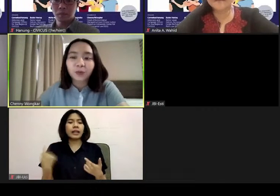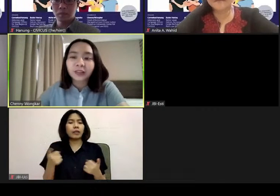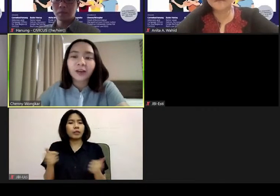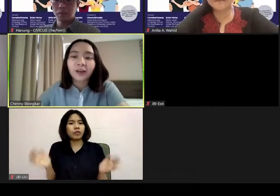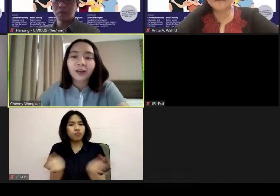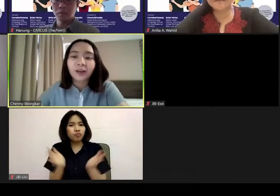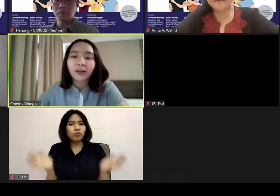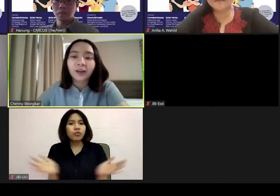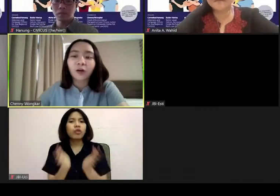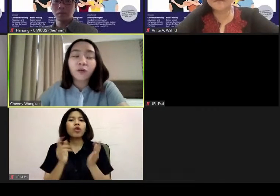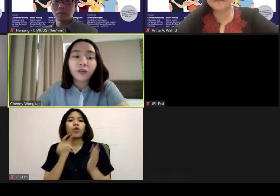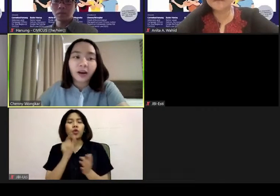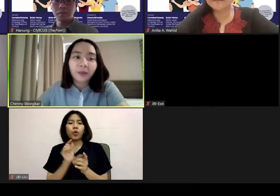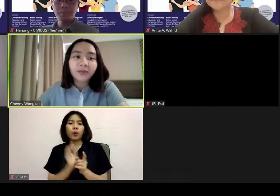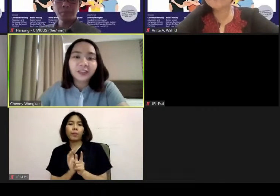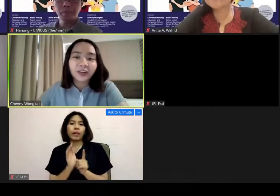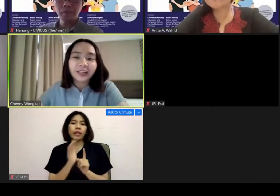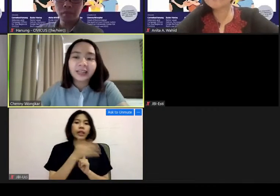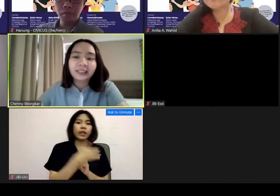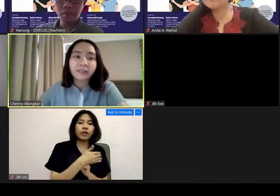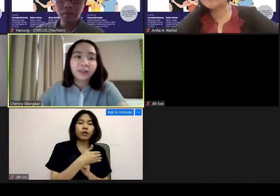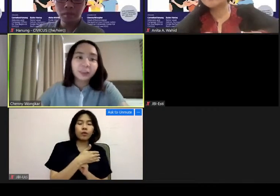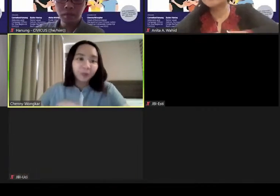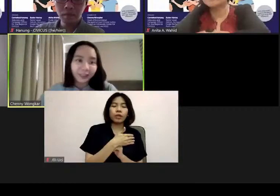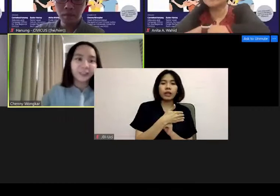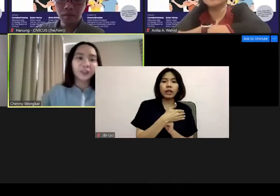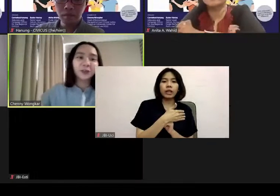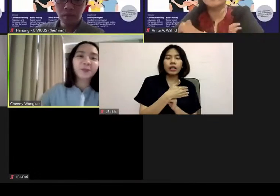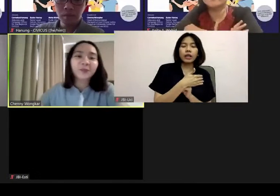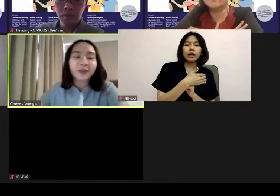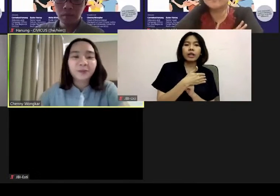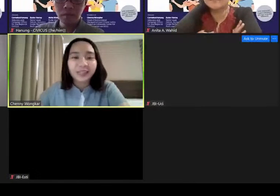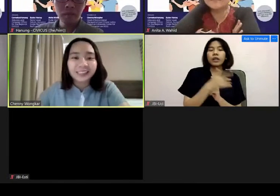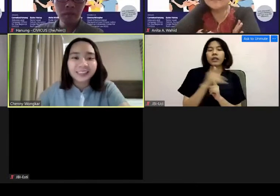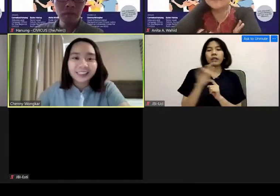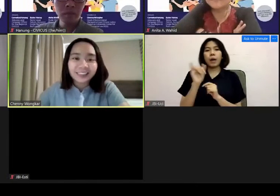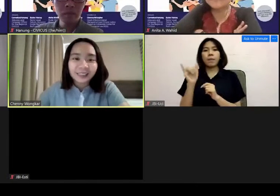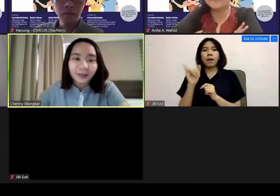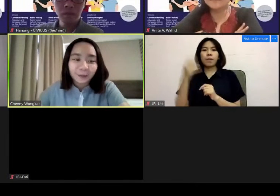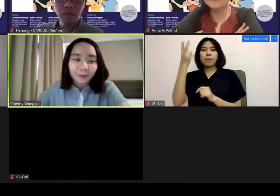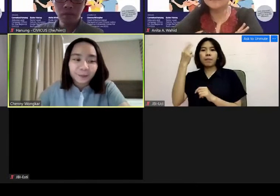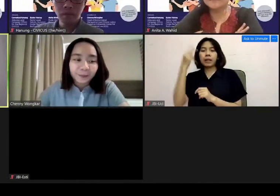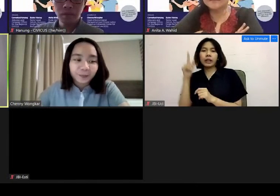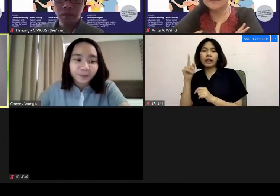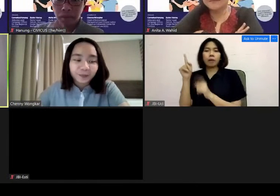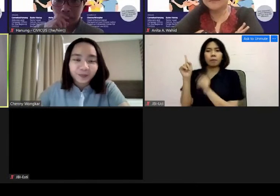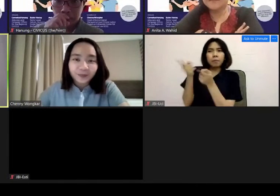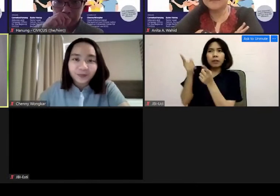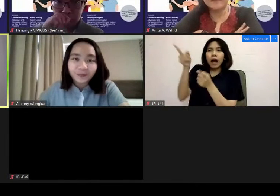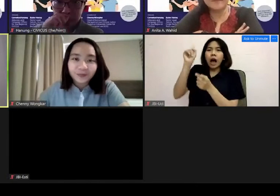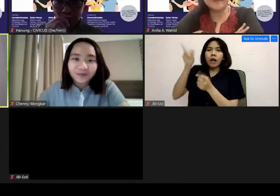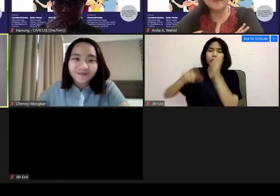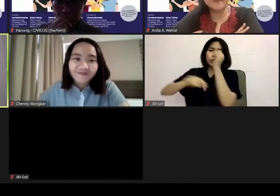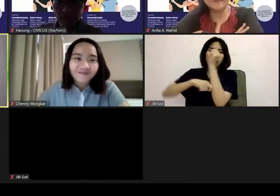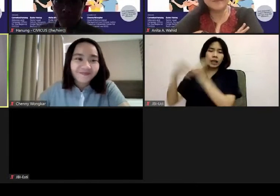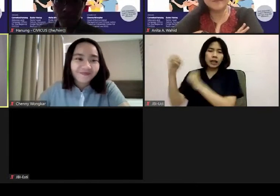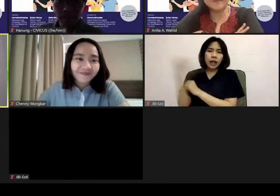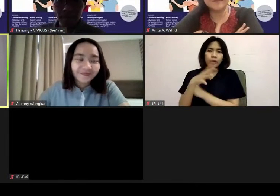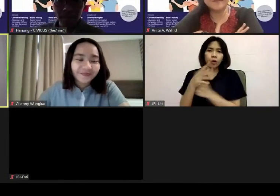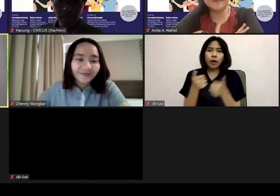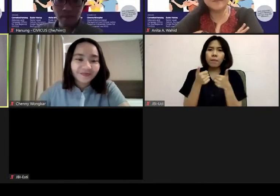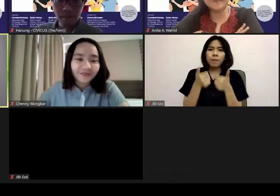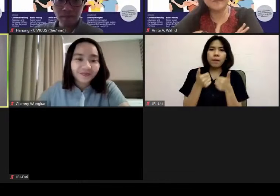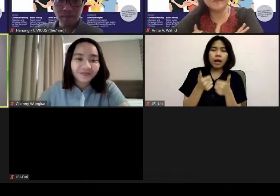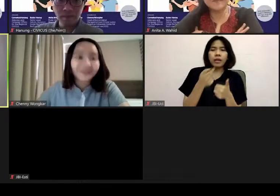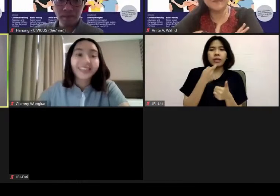state to protect or overcome this shrinking civic space issue. Please. Thank you so much. I think my colleagues already